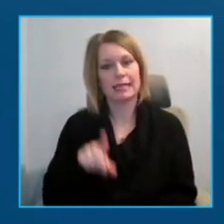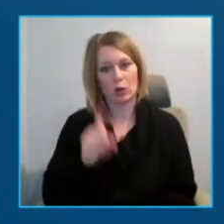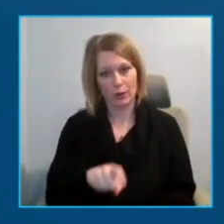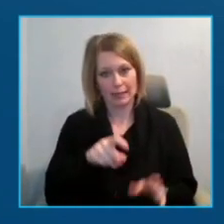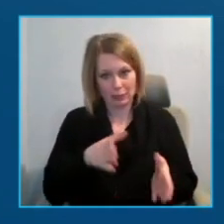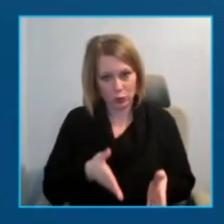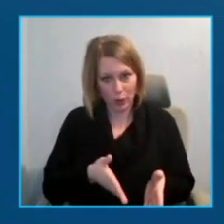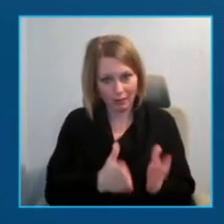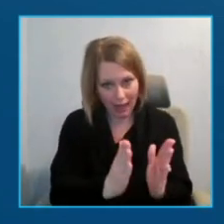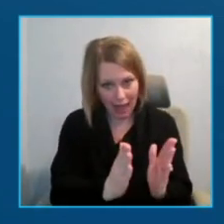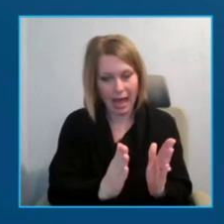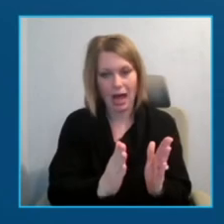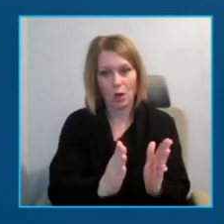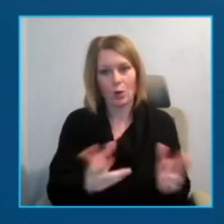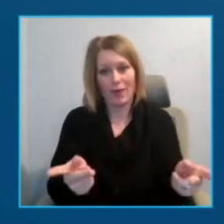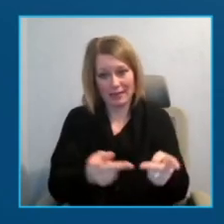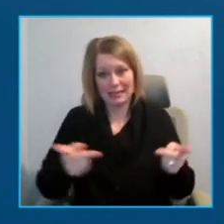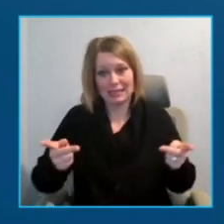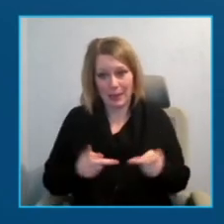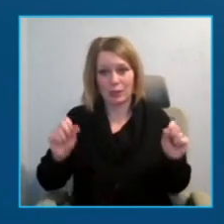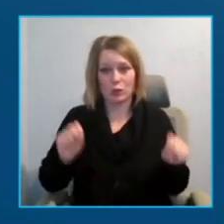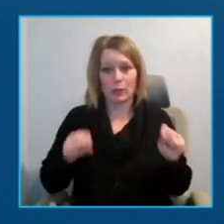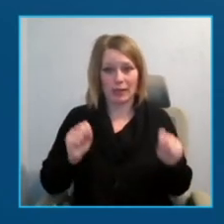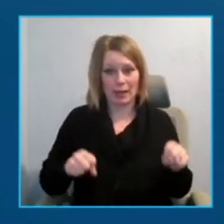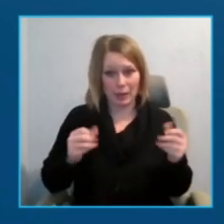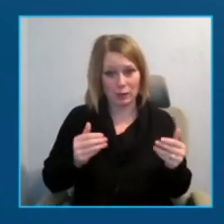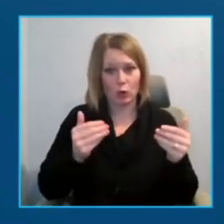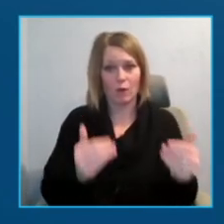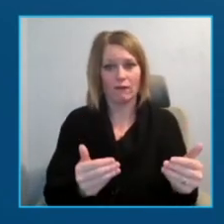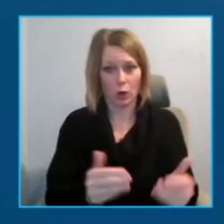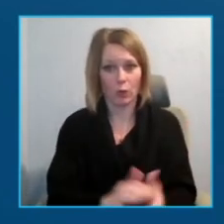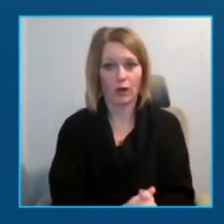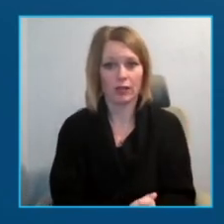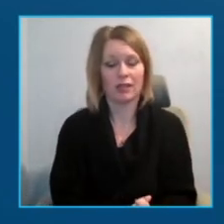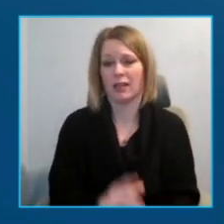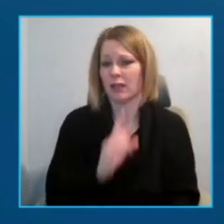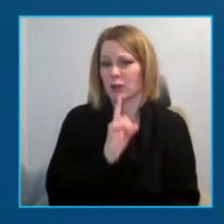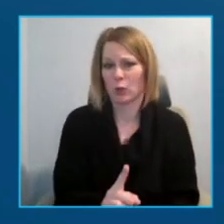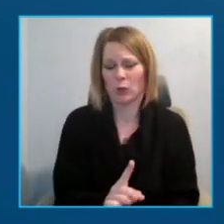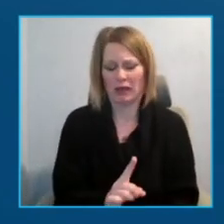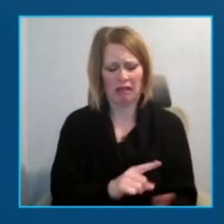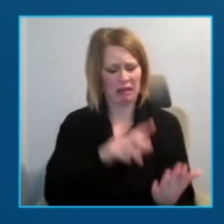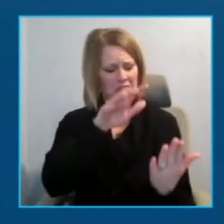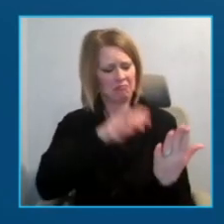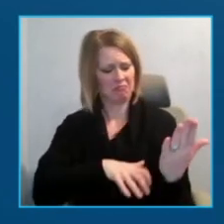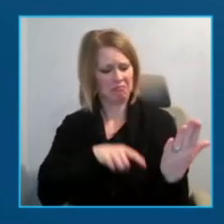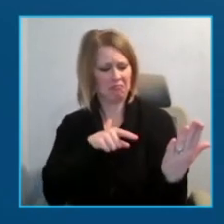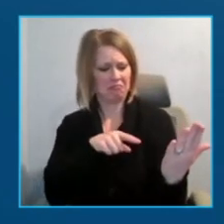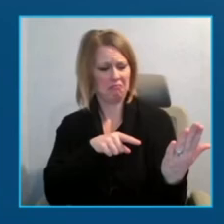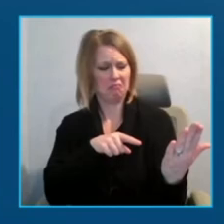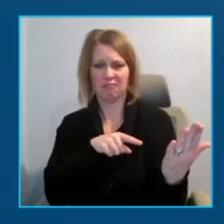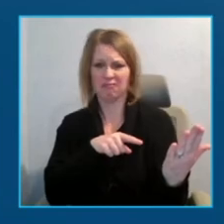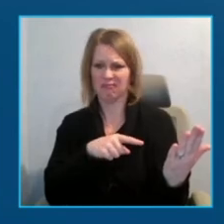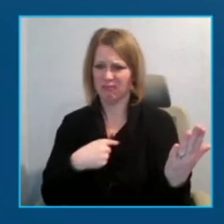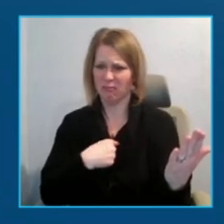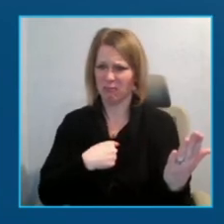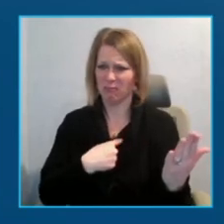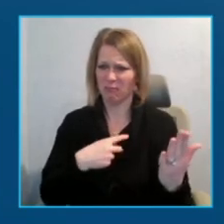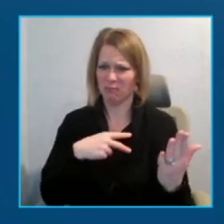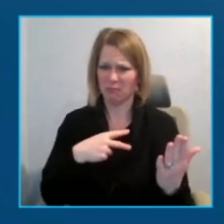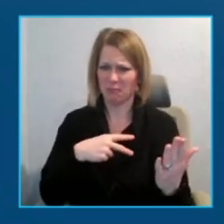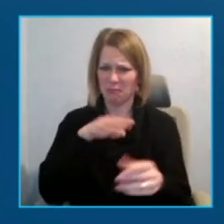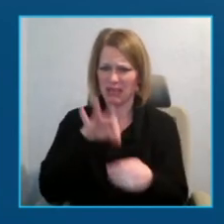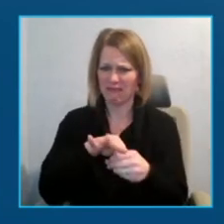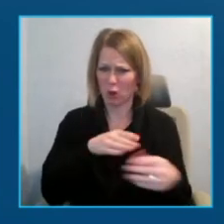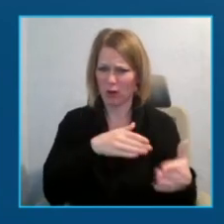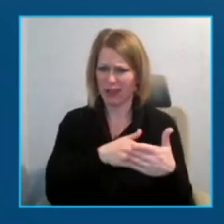do that. So I don't see anything in here that says to me, I need to vote against what I'm hearing. I'm